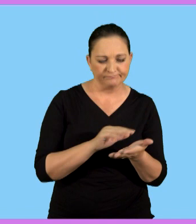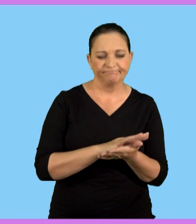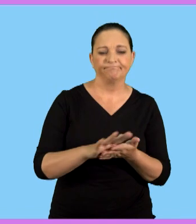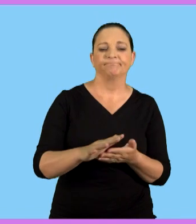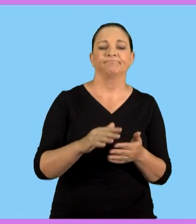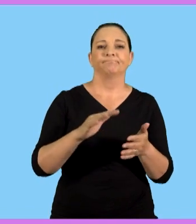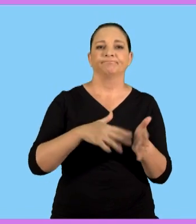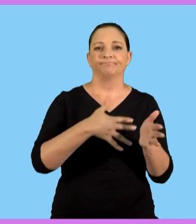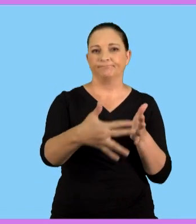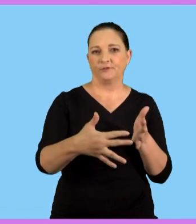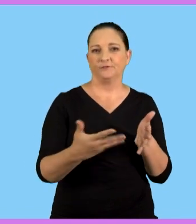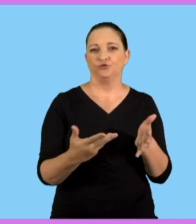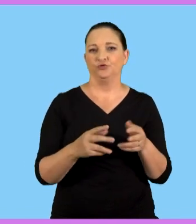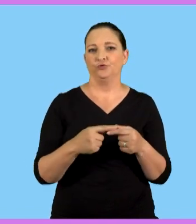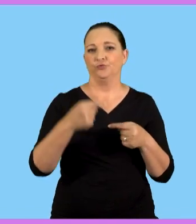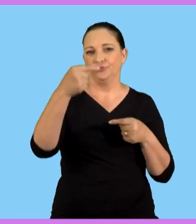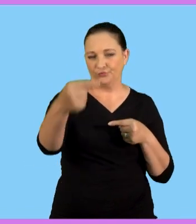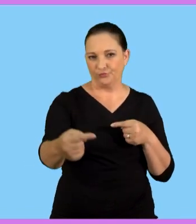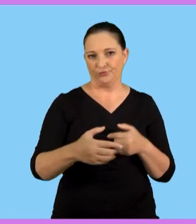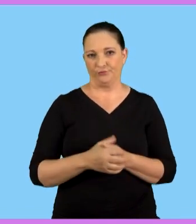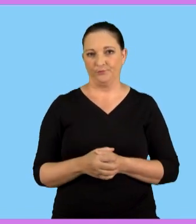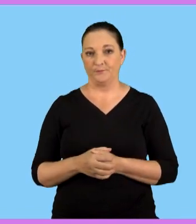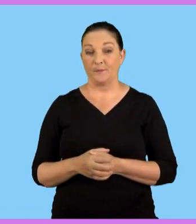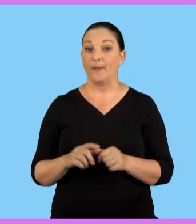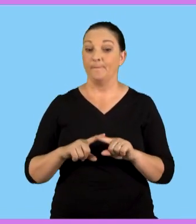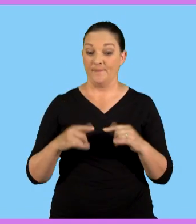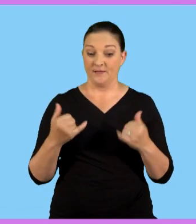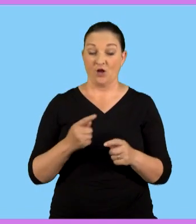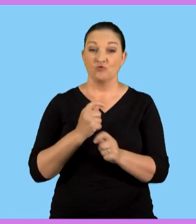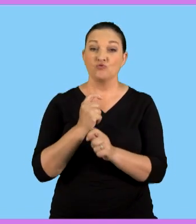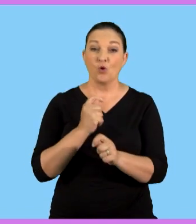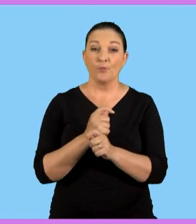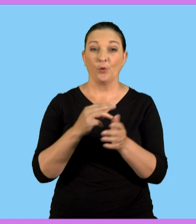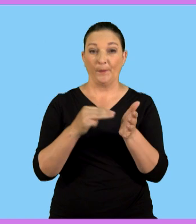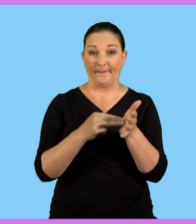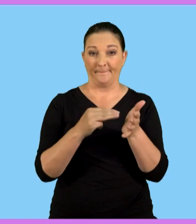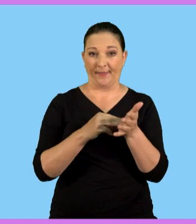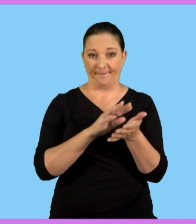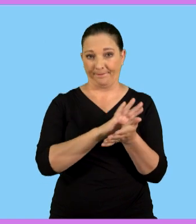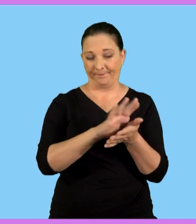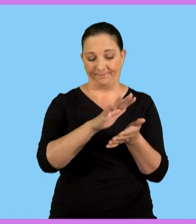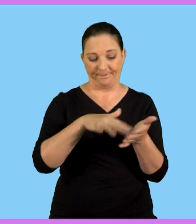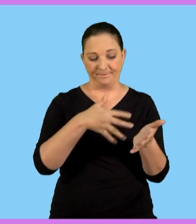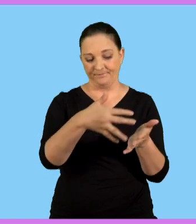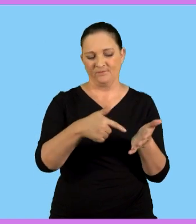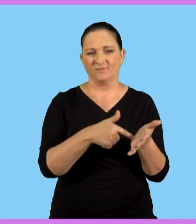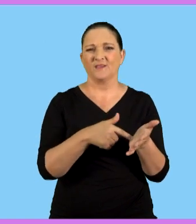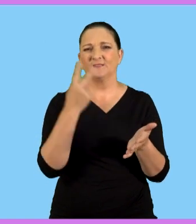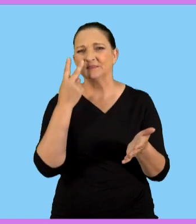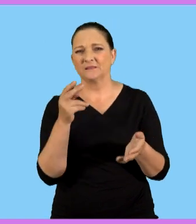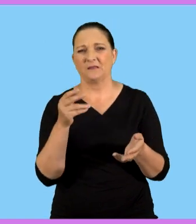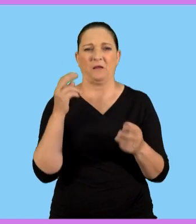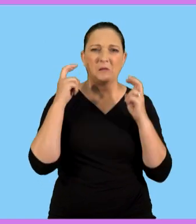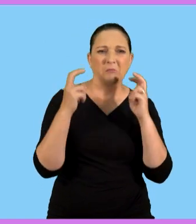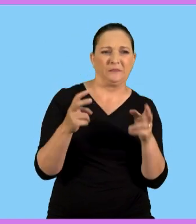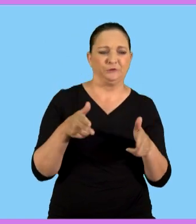distance tables. We found that with transport maps, what is important, that it indicates the transport routes, right, that